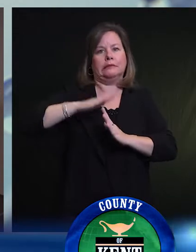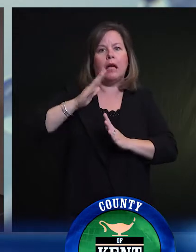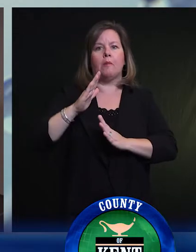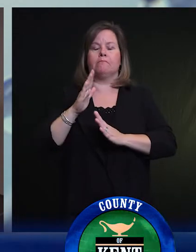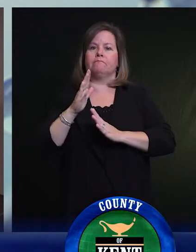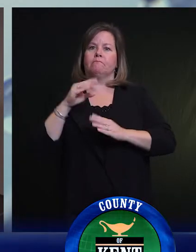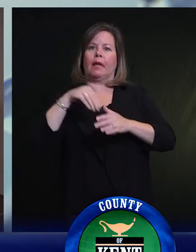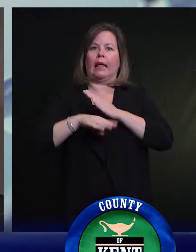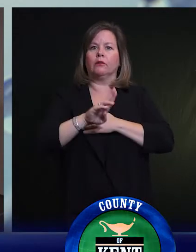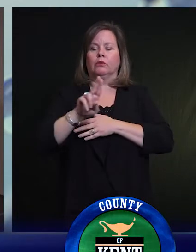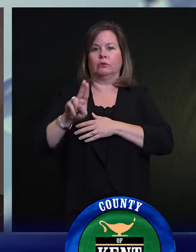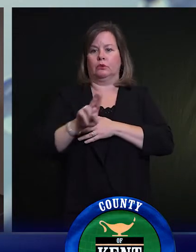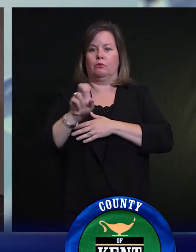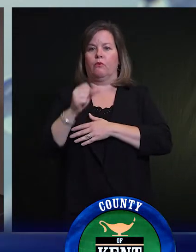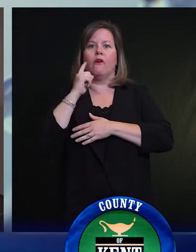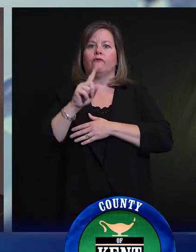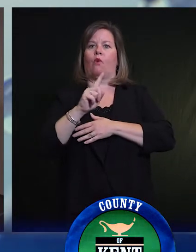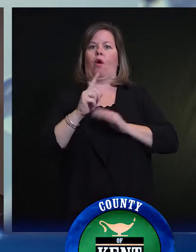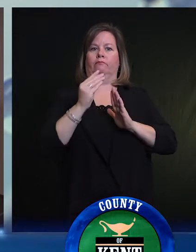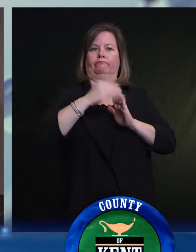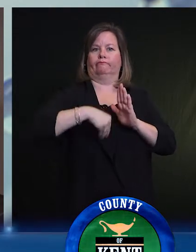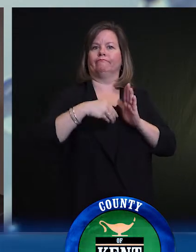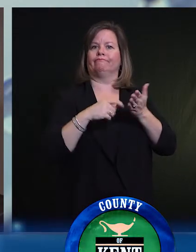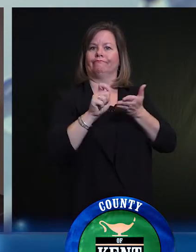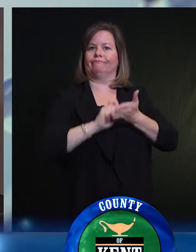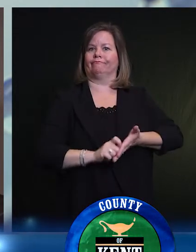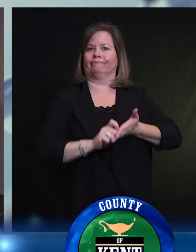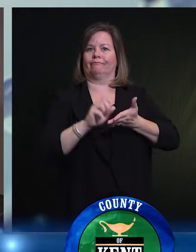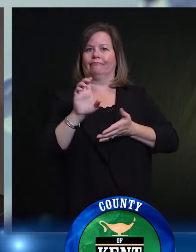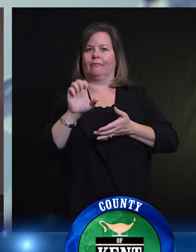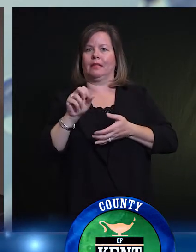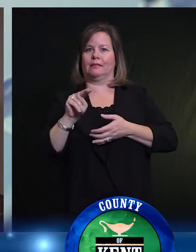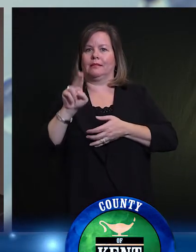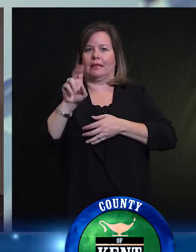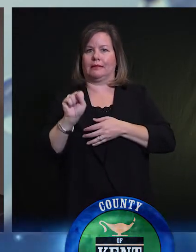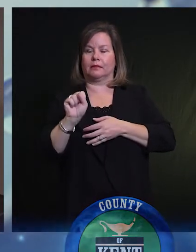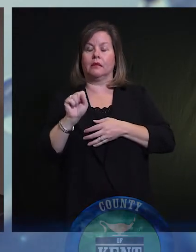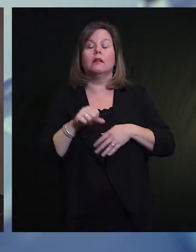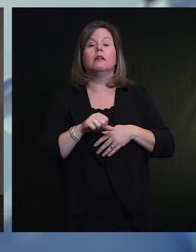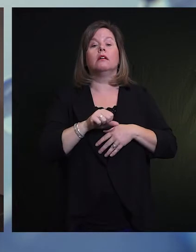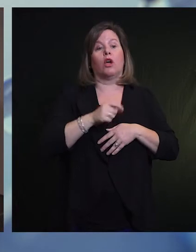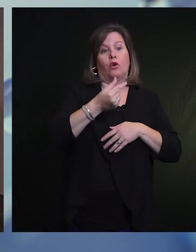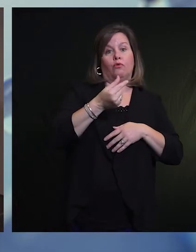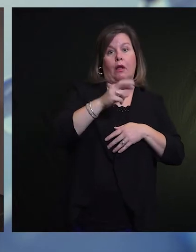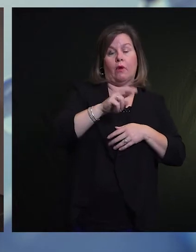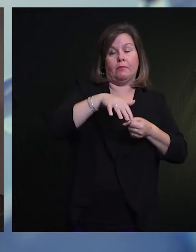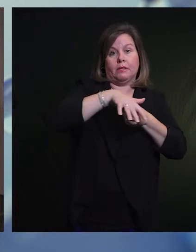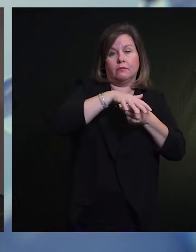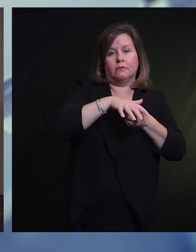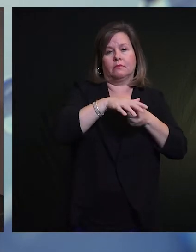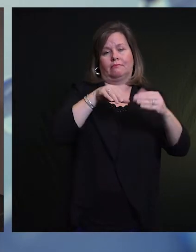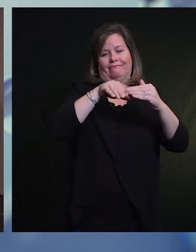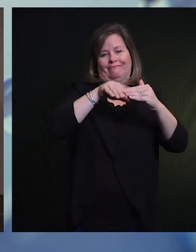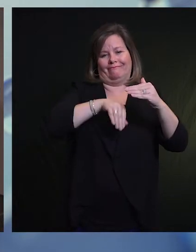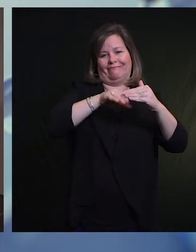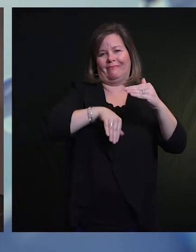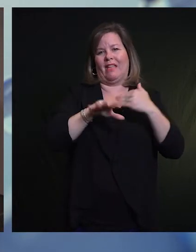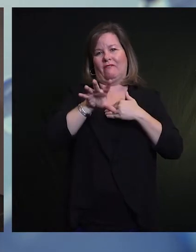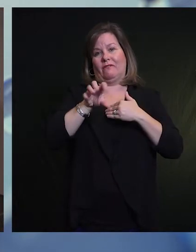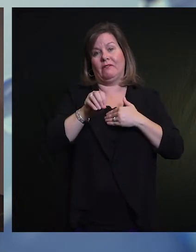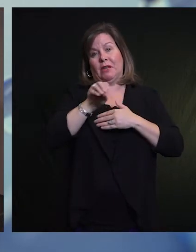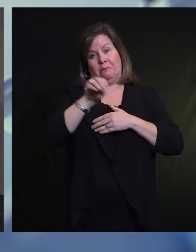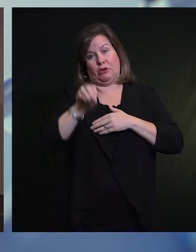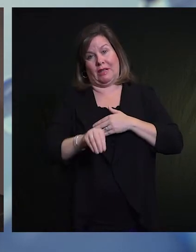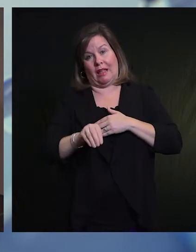top counties in the country with our census response rate. Right now, the city of Grand Rapids is below 50%,